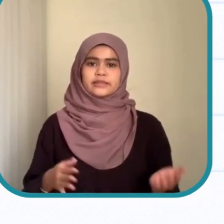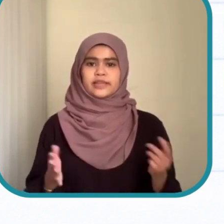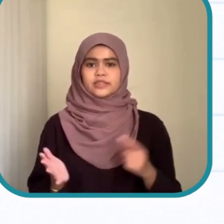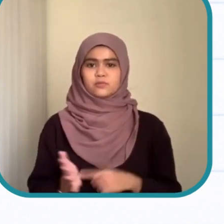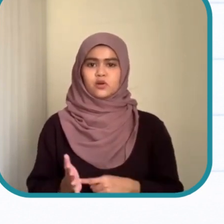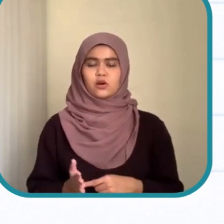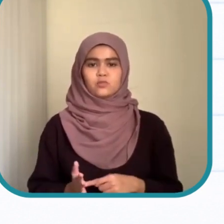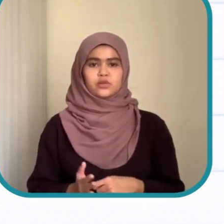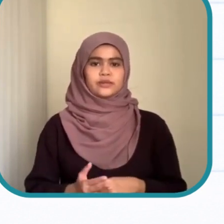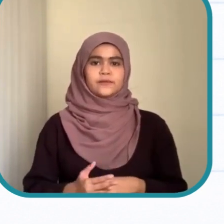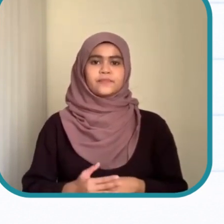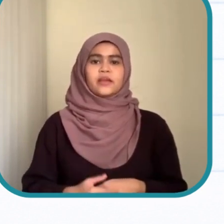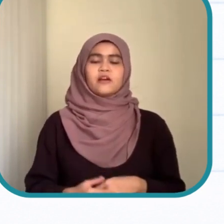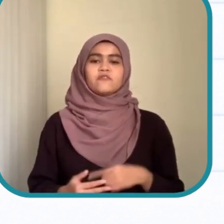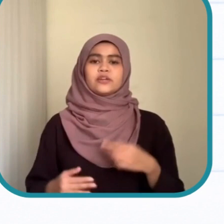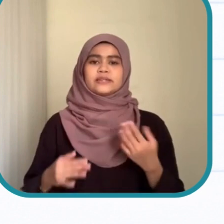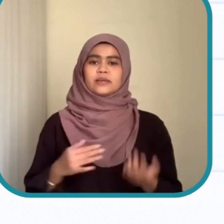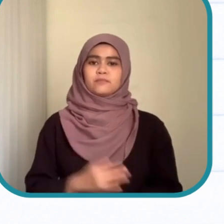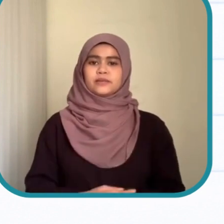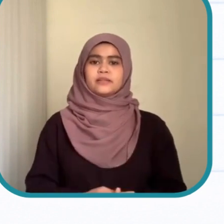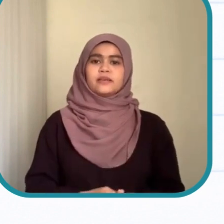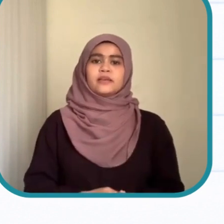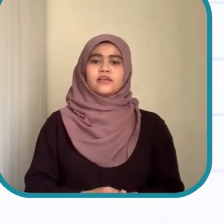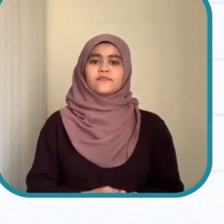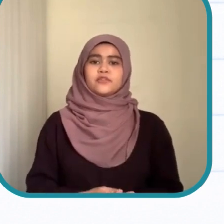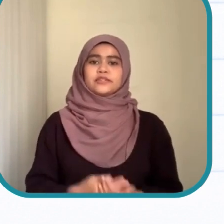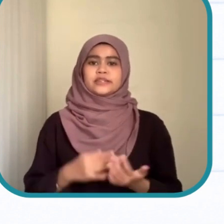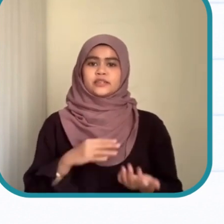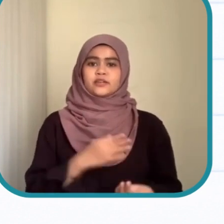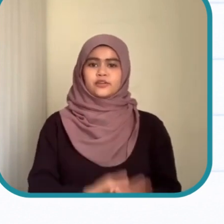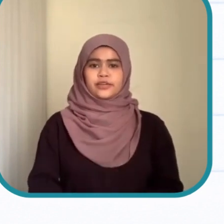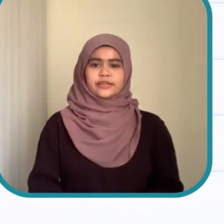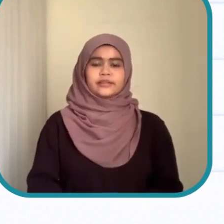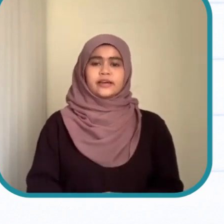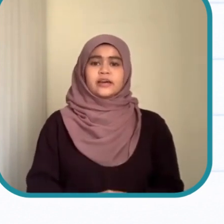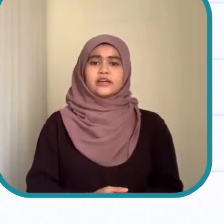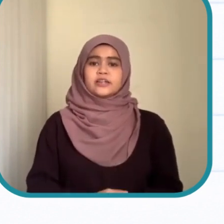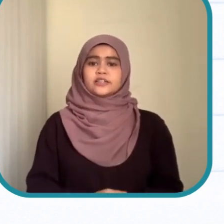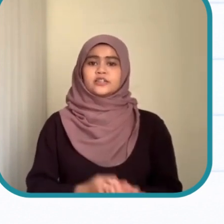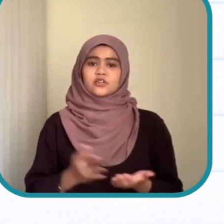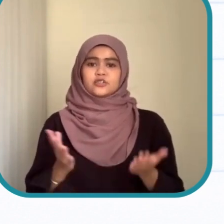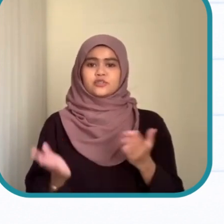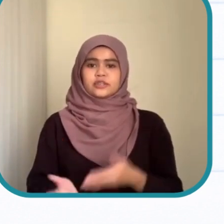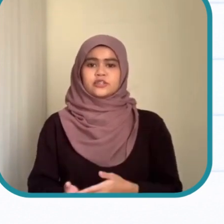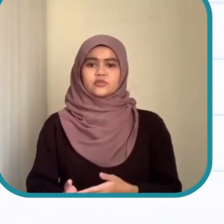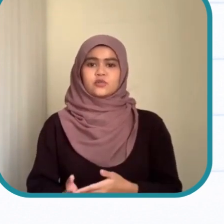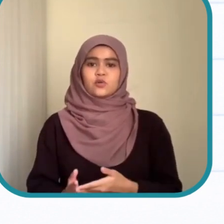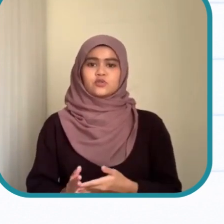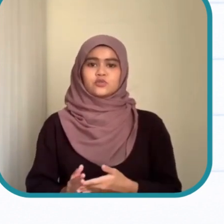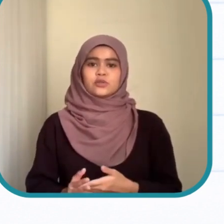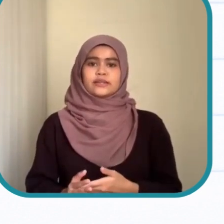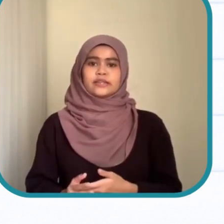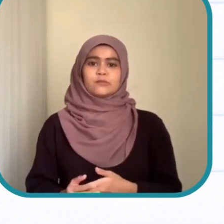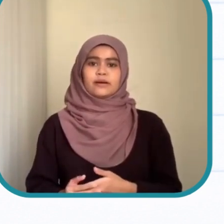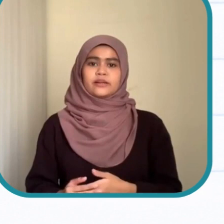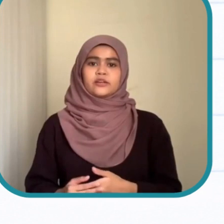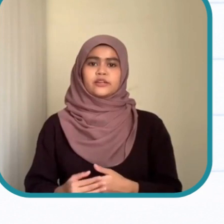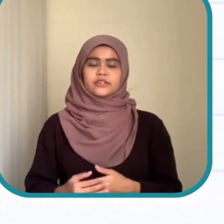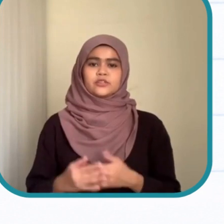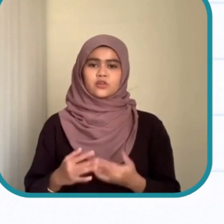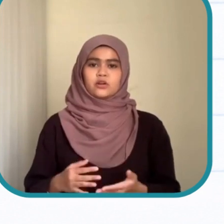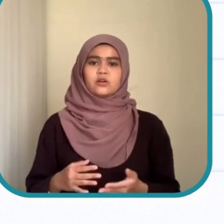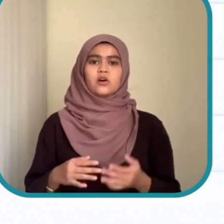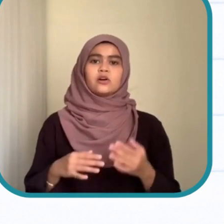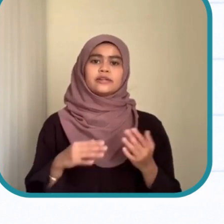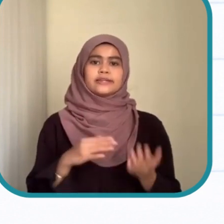of their textbook homework. For example, if you're teaching Korean, urge your students to go to a nearby